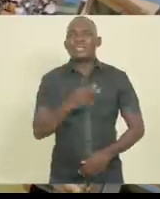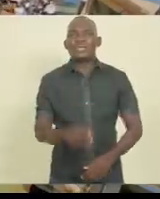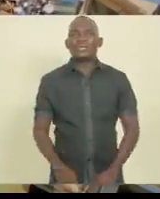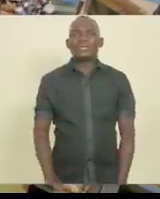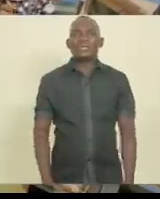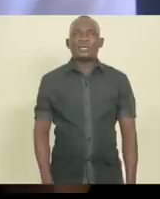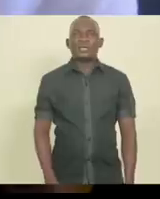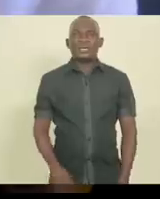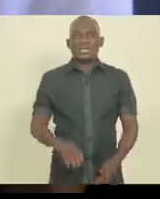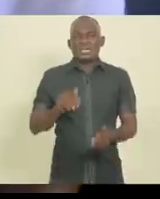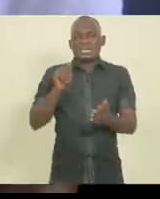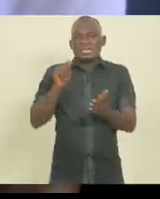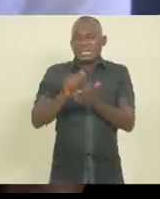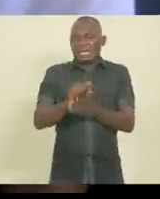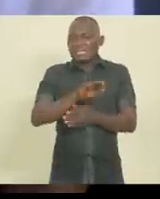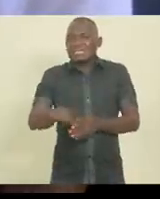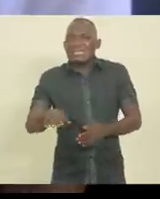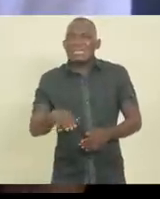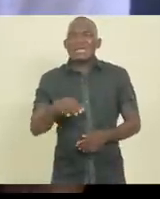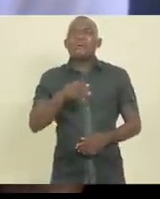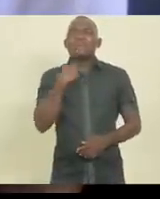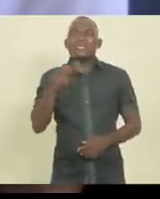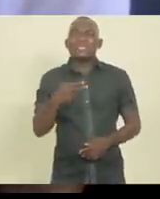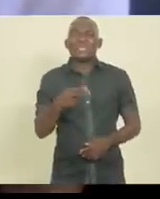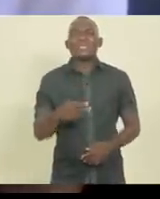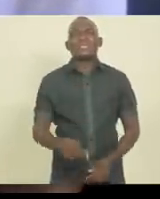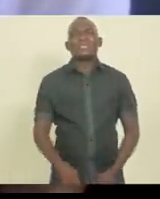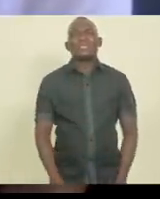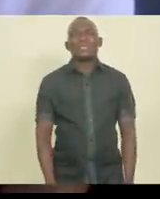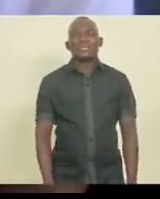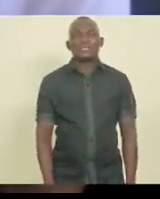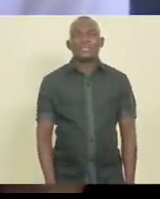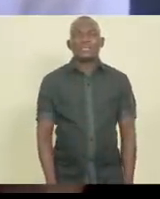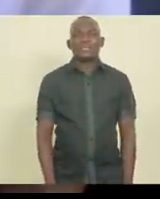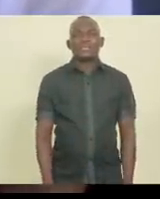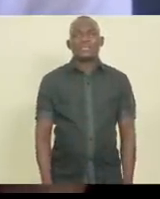Sakra Adi, eh? He will soon finish and you can sell your medicine.